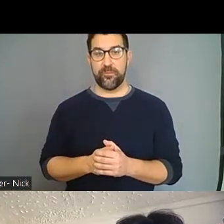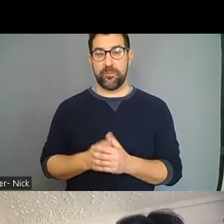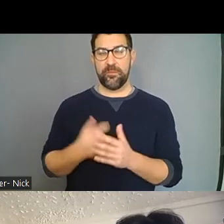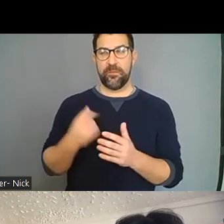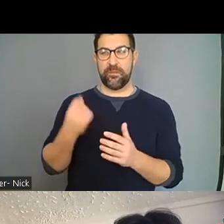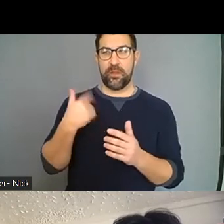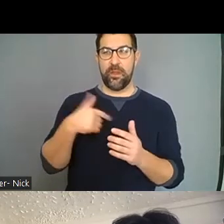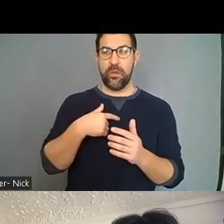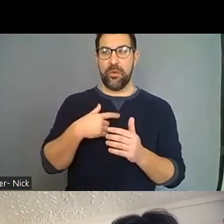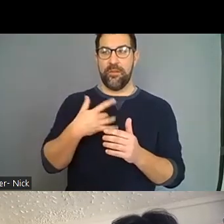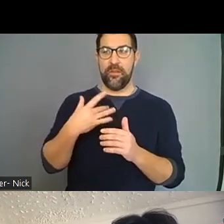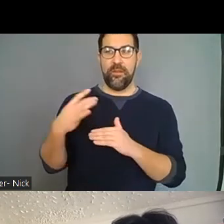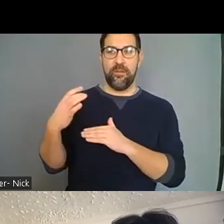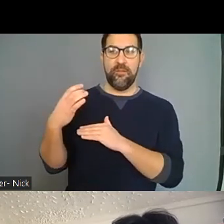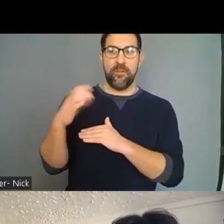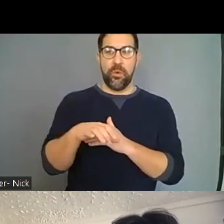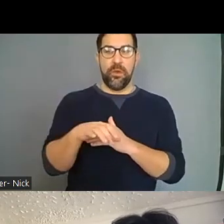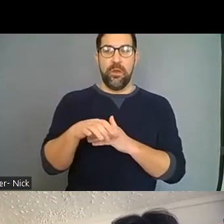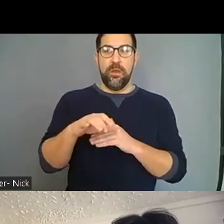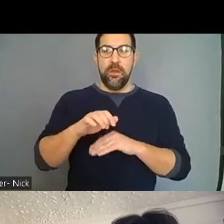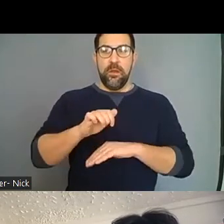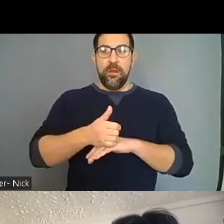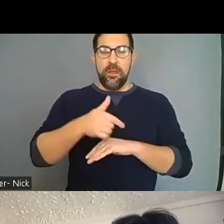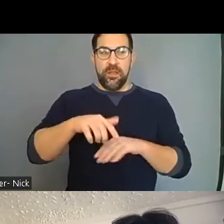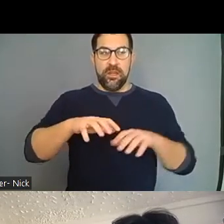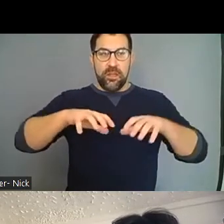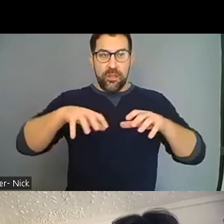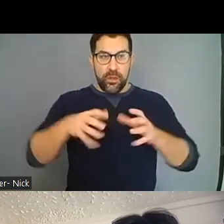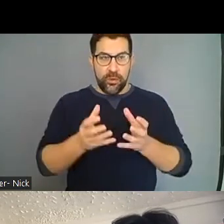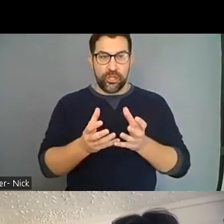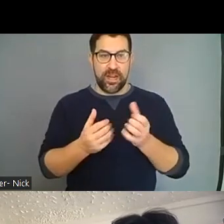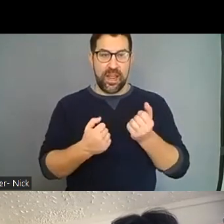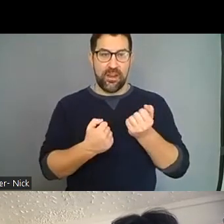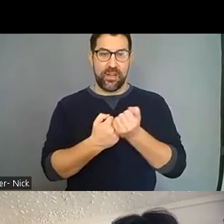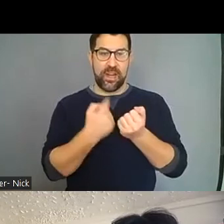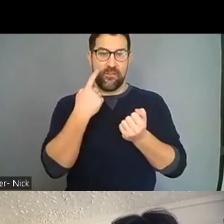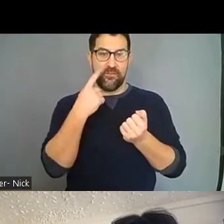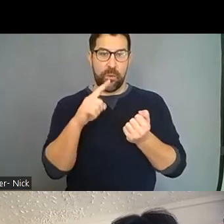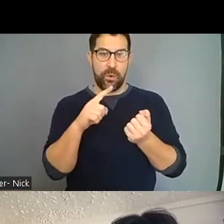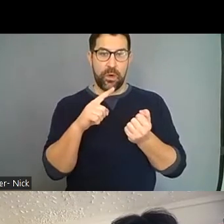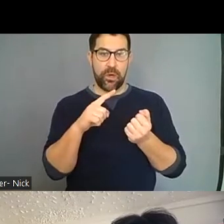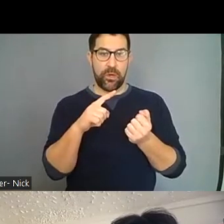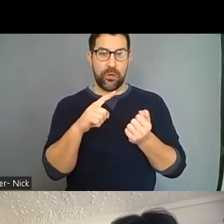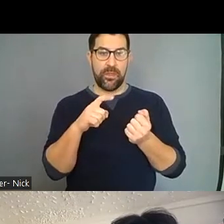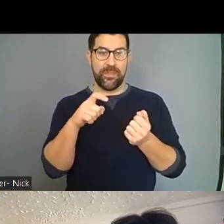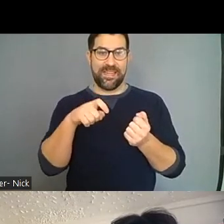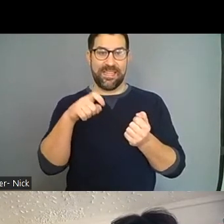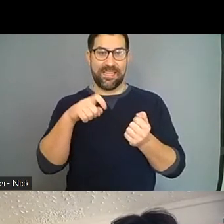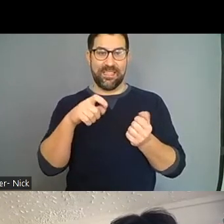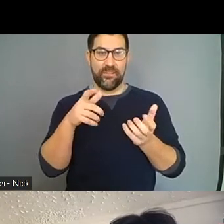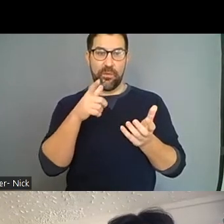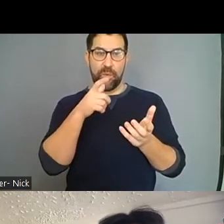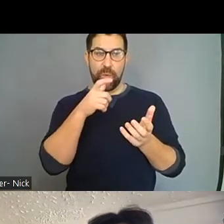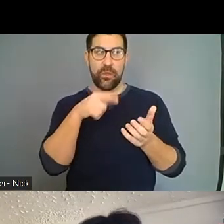into building this coalition and advocating for the needs of